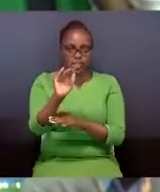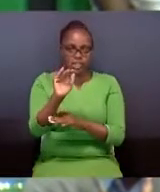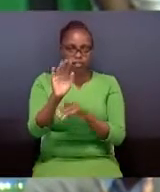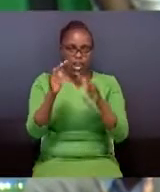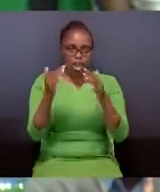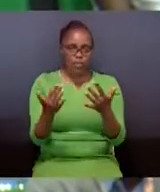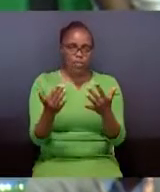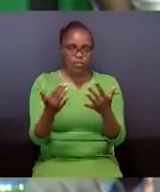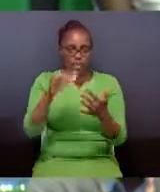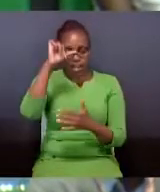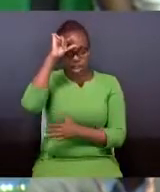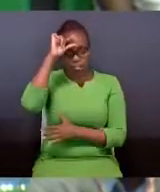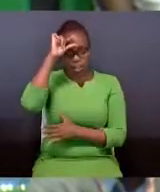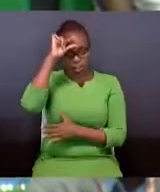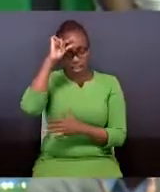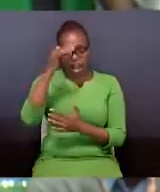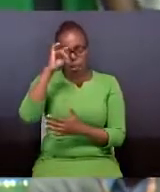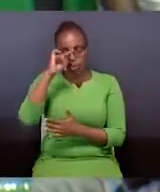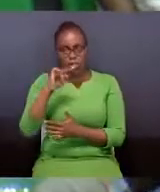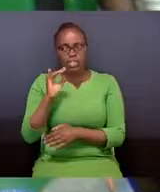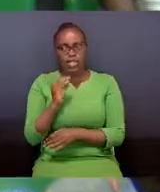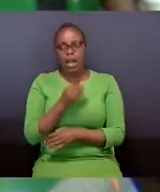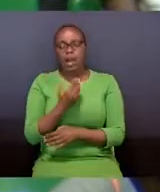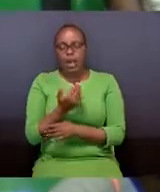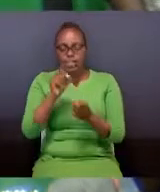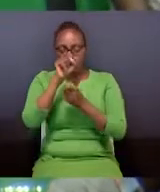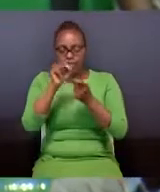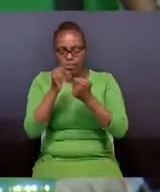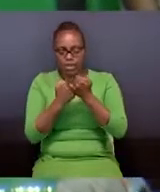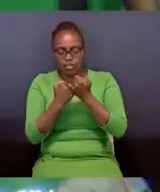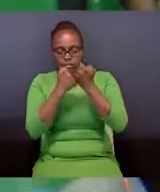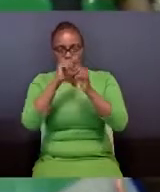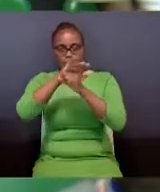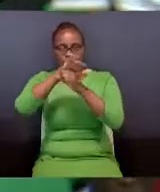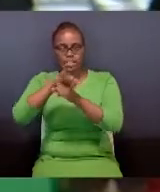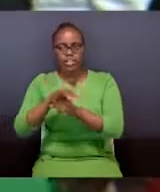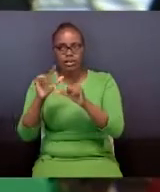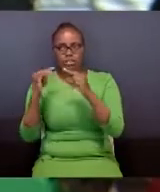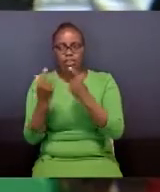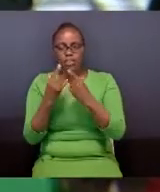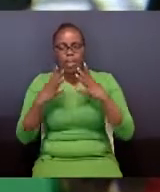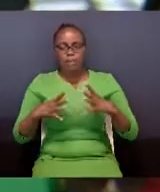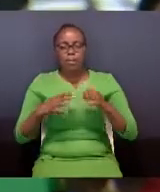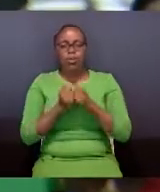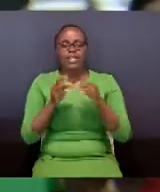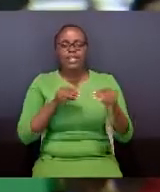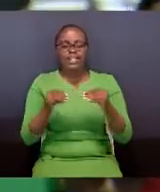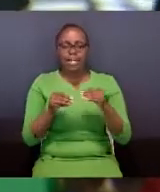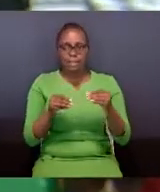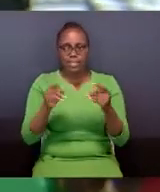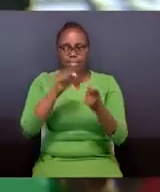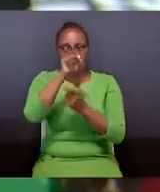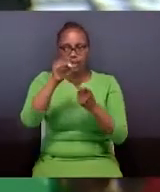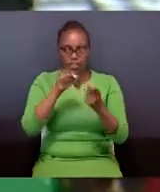was how are policies going to assist the marginalized, for example, those living with disabilities in